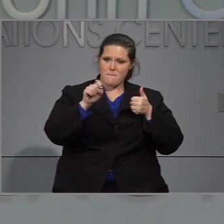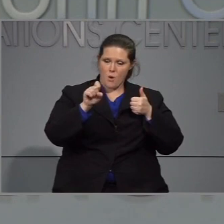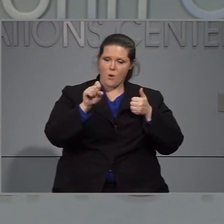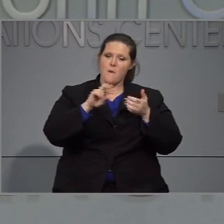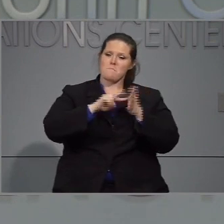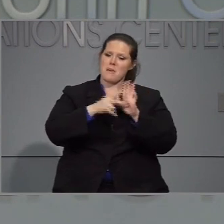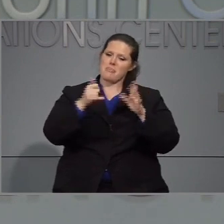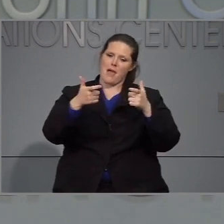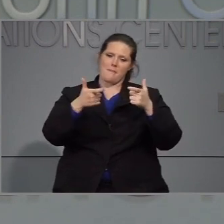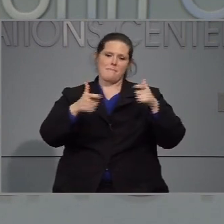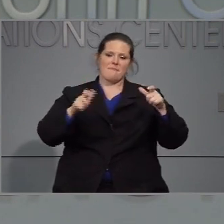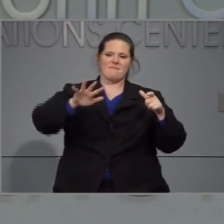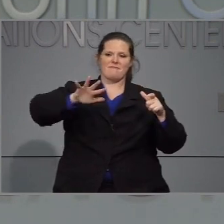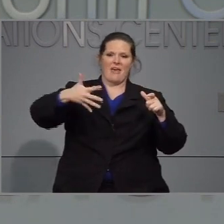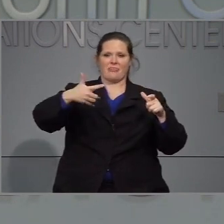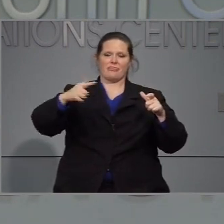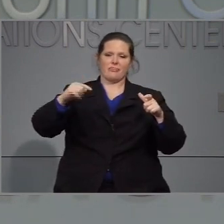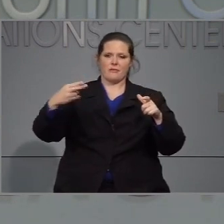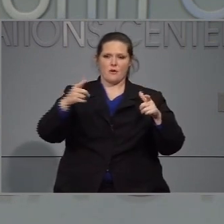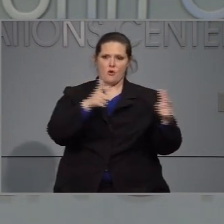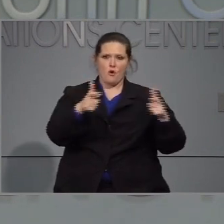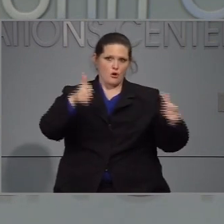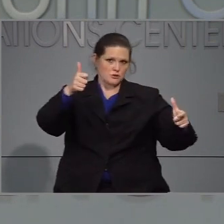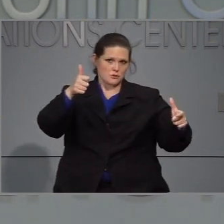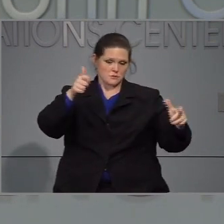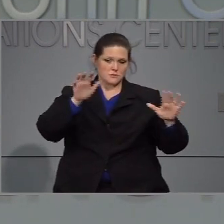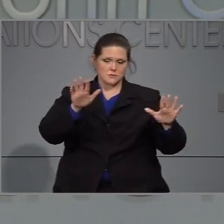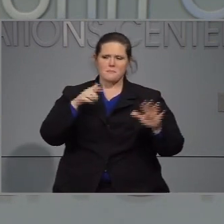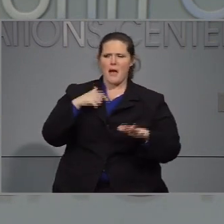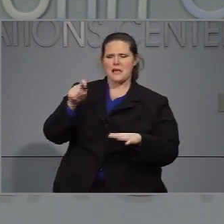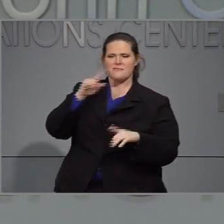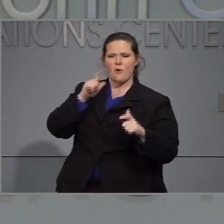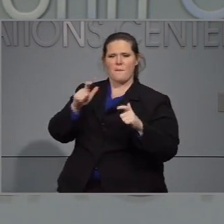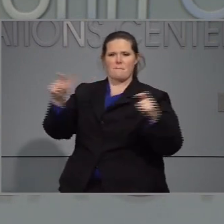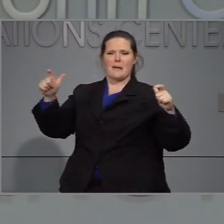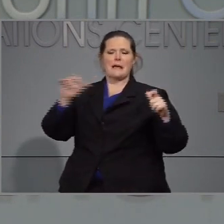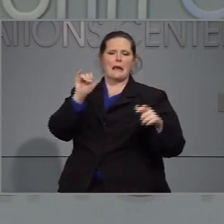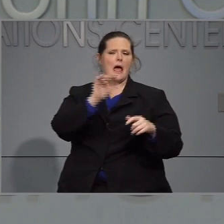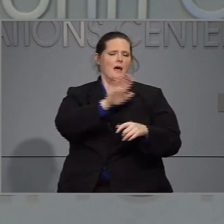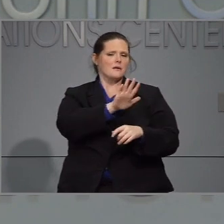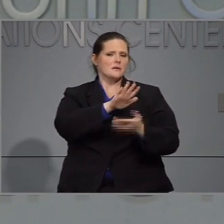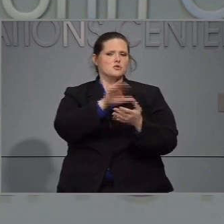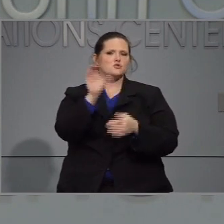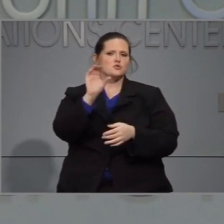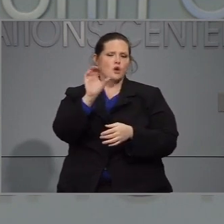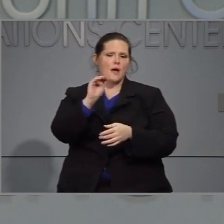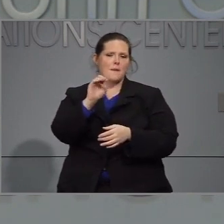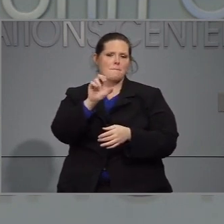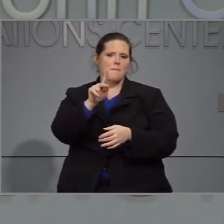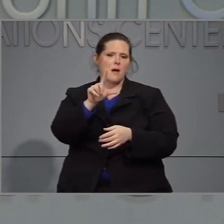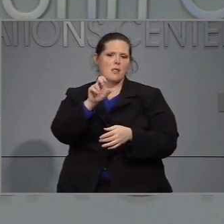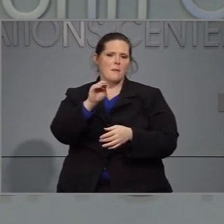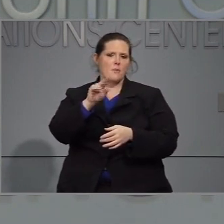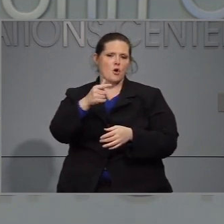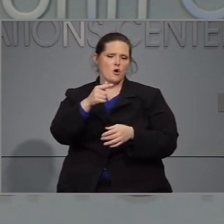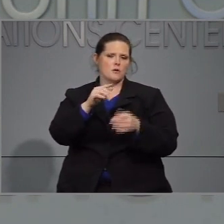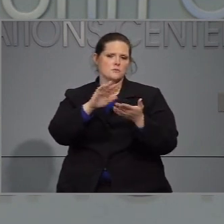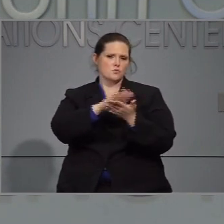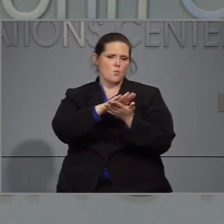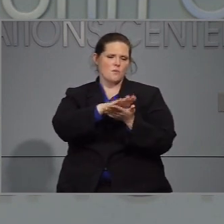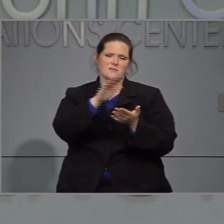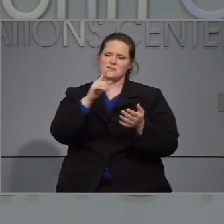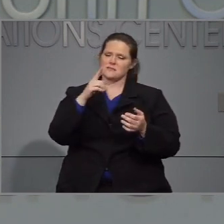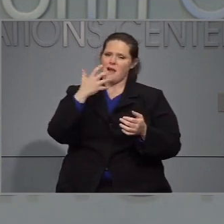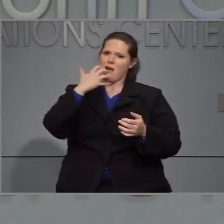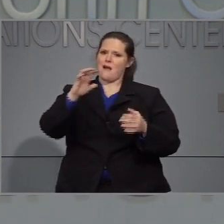in the state. My question is, for larger districts like CMS, who are in a county that's considered a hotspot, why wouldn't